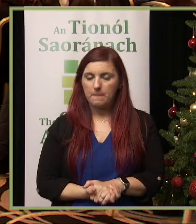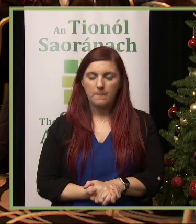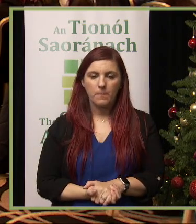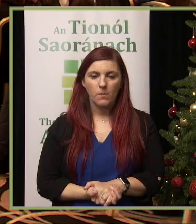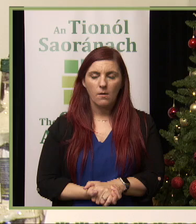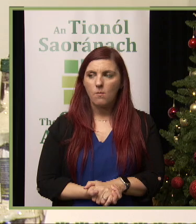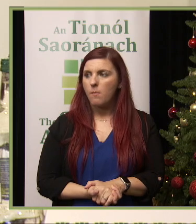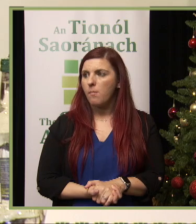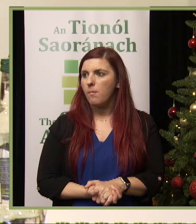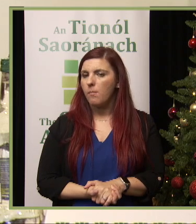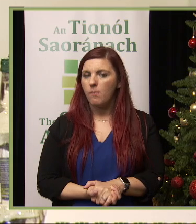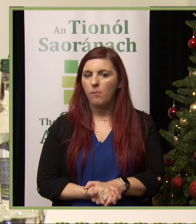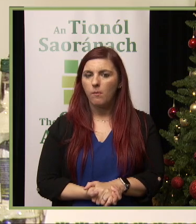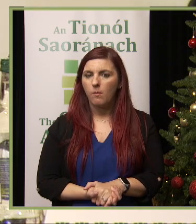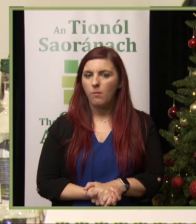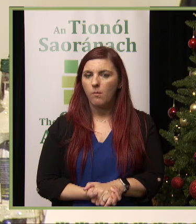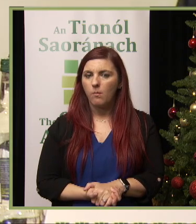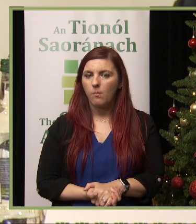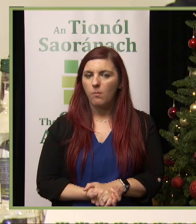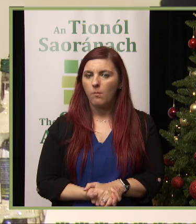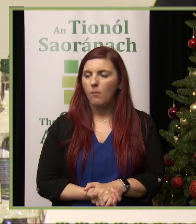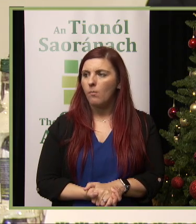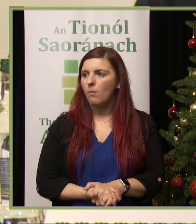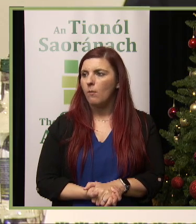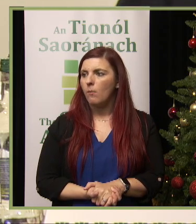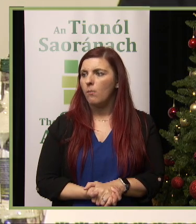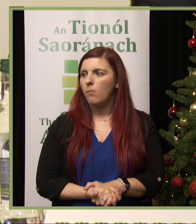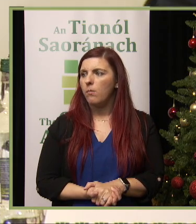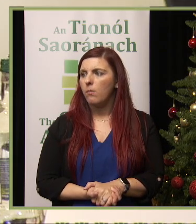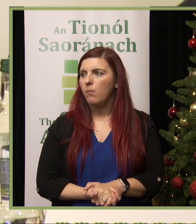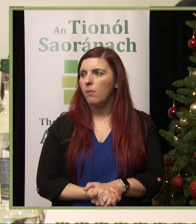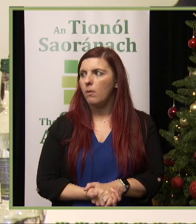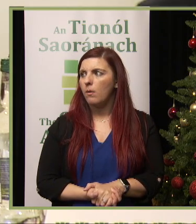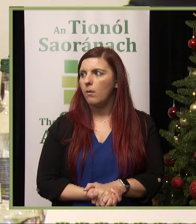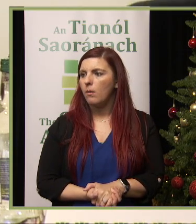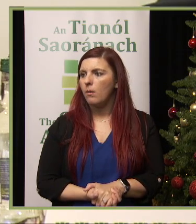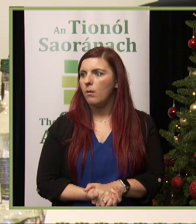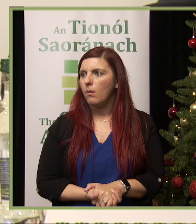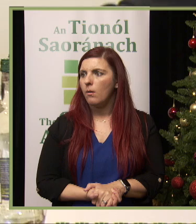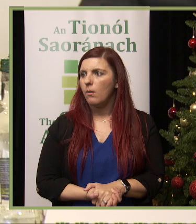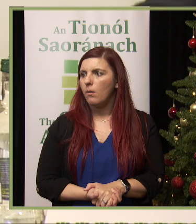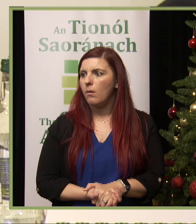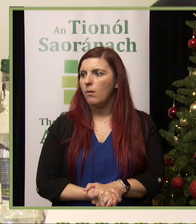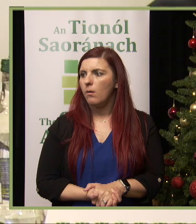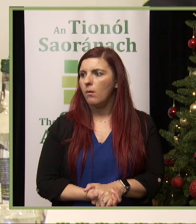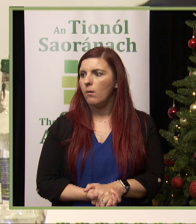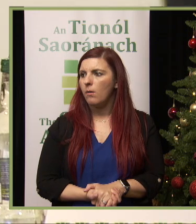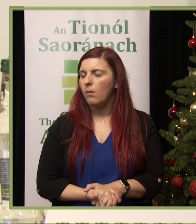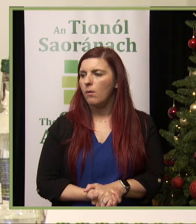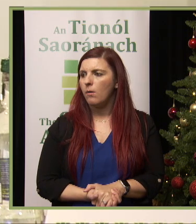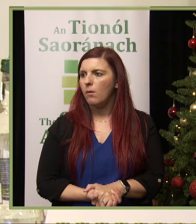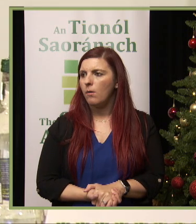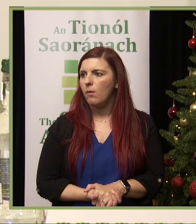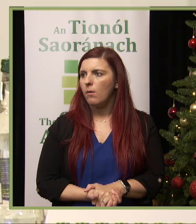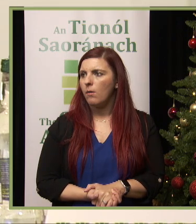Can I go back to table 10, or is there a way for me to look at the wording? Sorry, this is where I think it's going to take us a little bit of time to get the rhythm on this